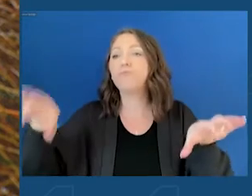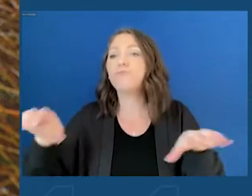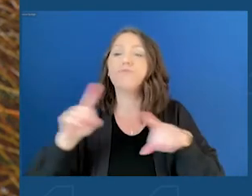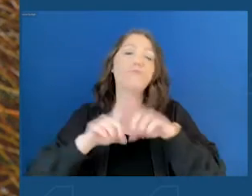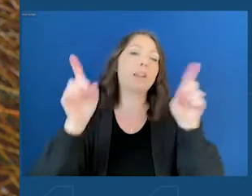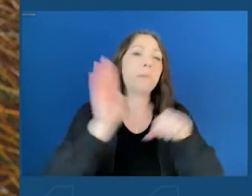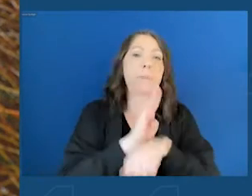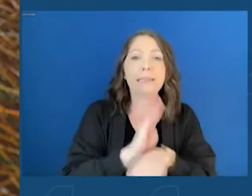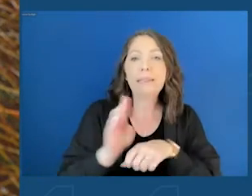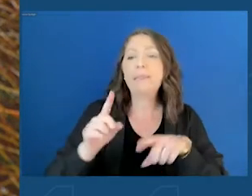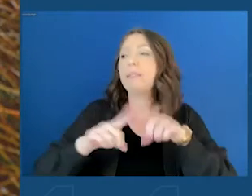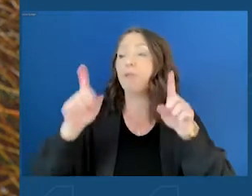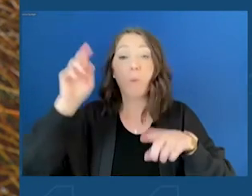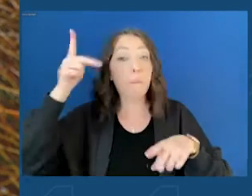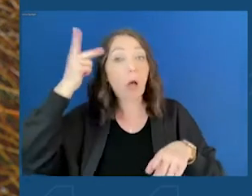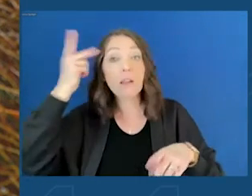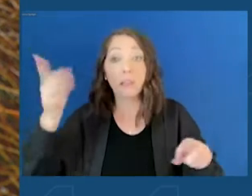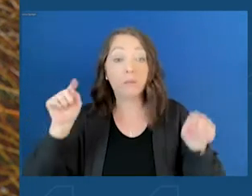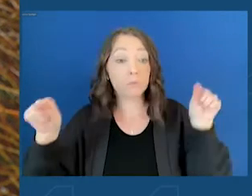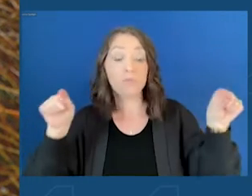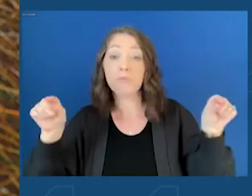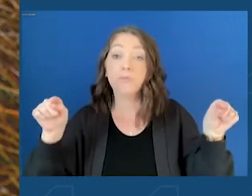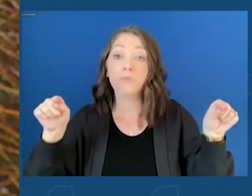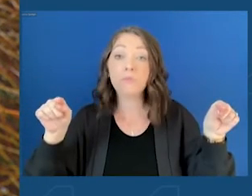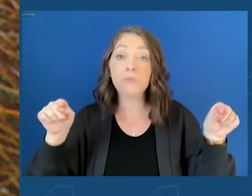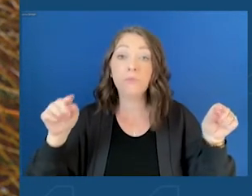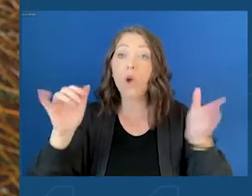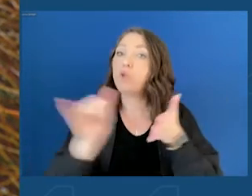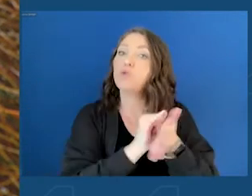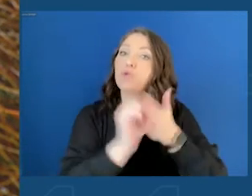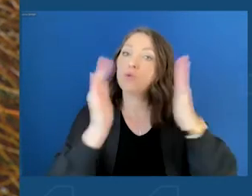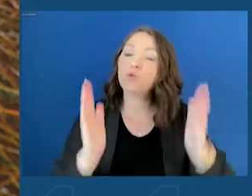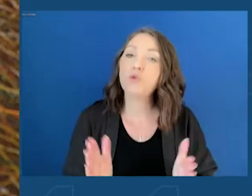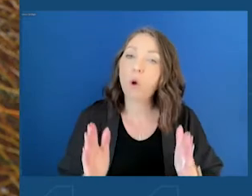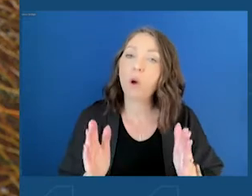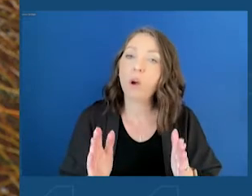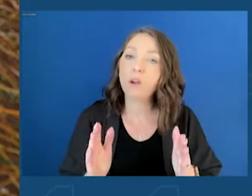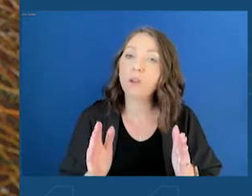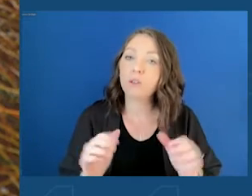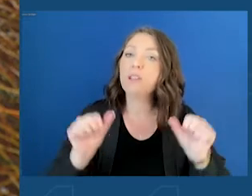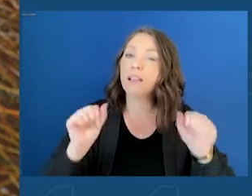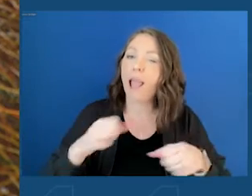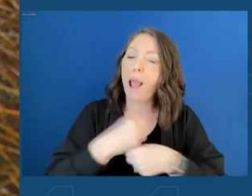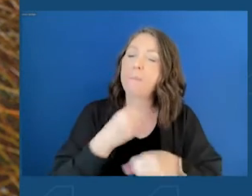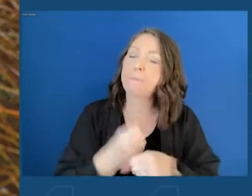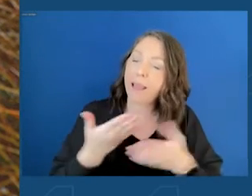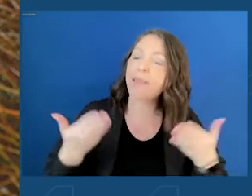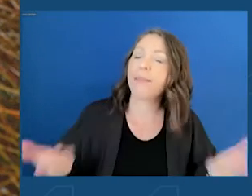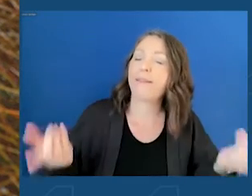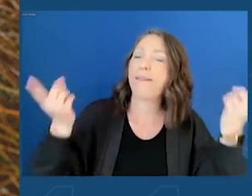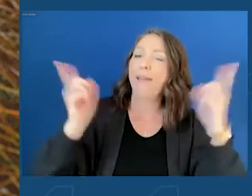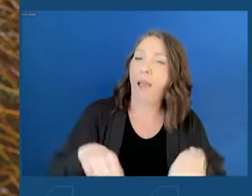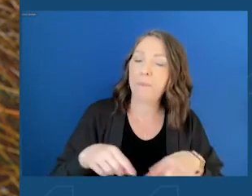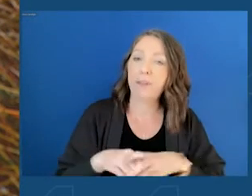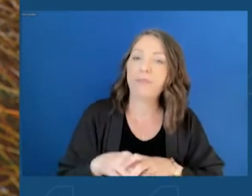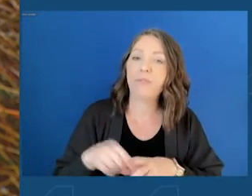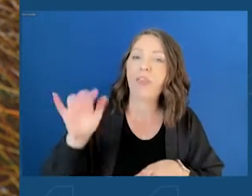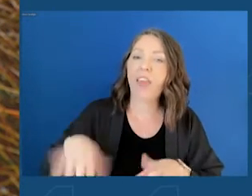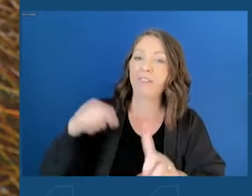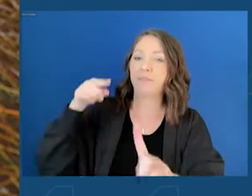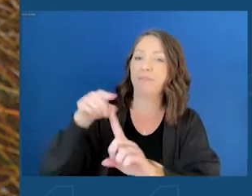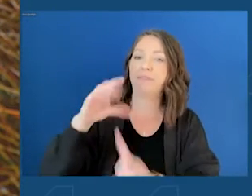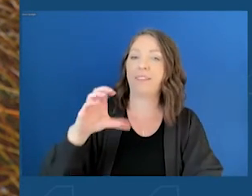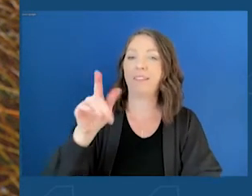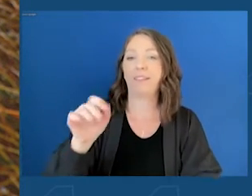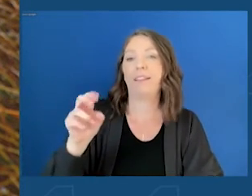political viewpoints. New Yorkers can get big things done, and that's what Clean Slate is about today. So I thank the